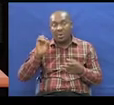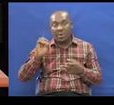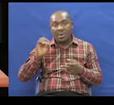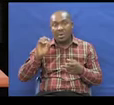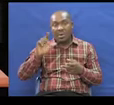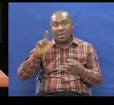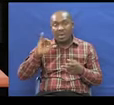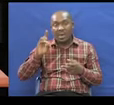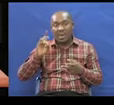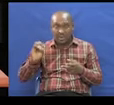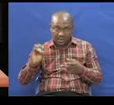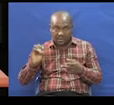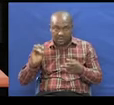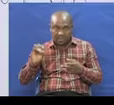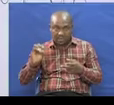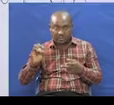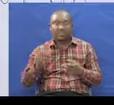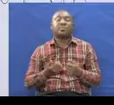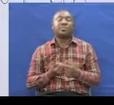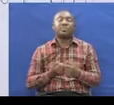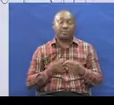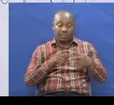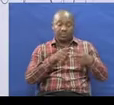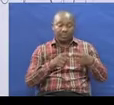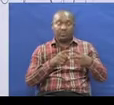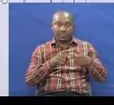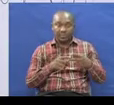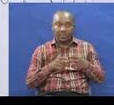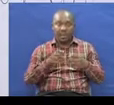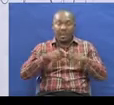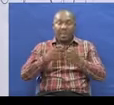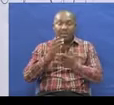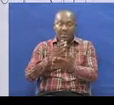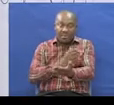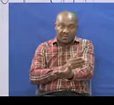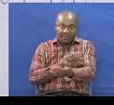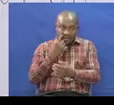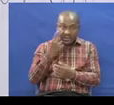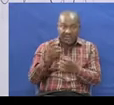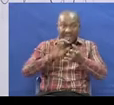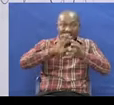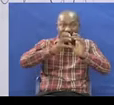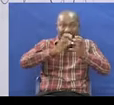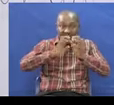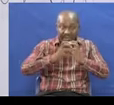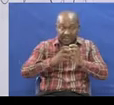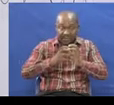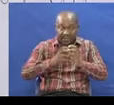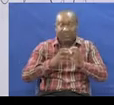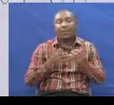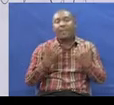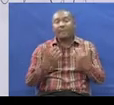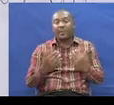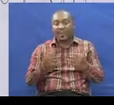the laboratory. But also, before we go to see the reaction taking place, we need to know what are